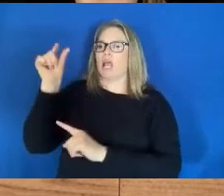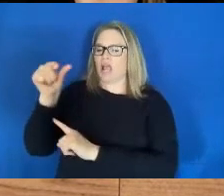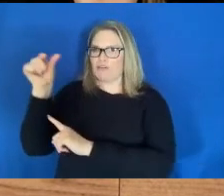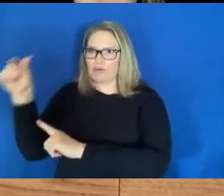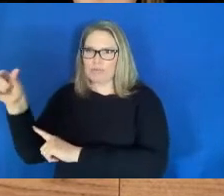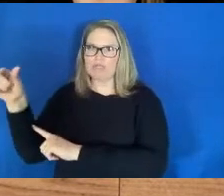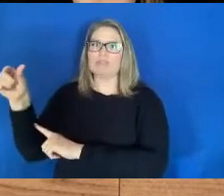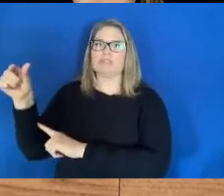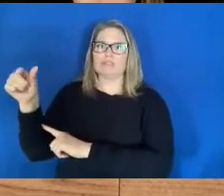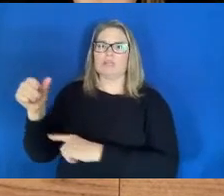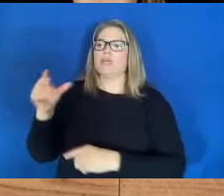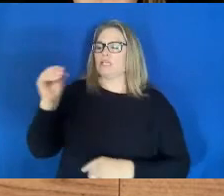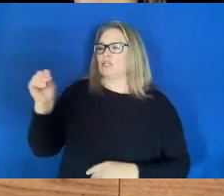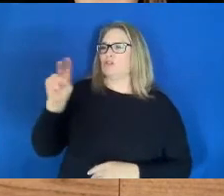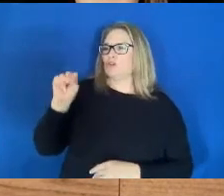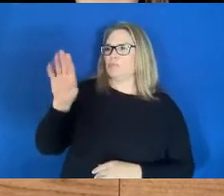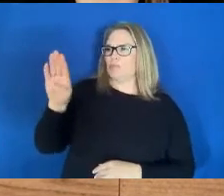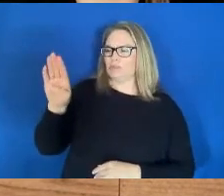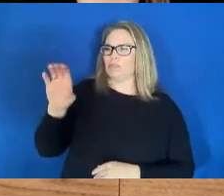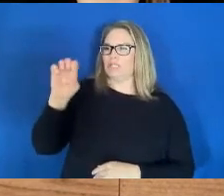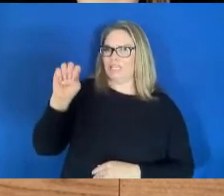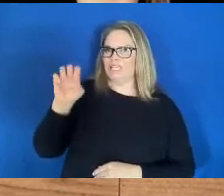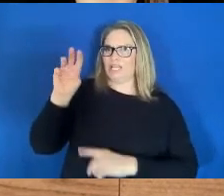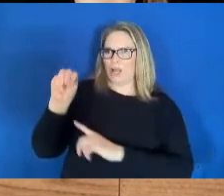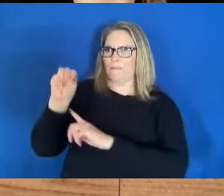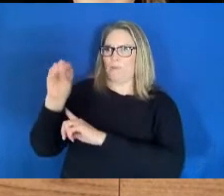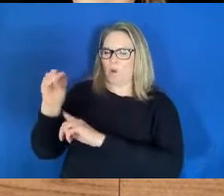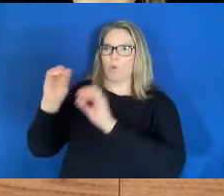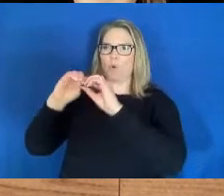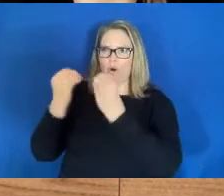and the New Brunswick Emergency Measures Organization.